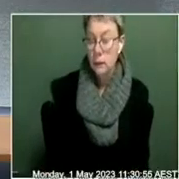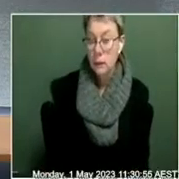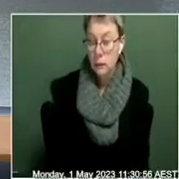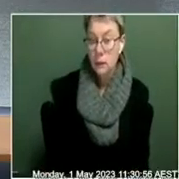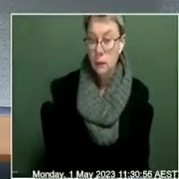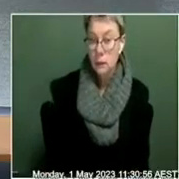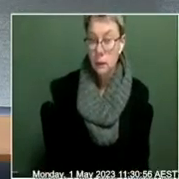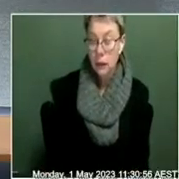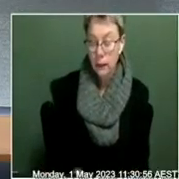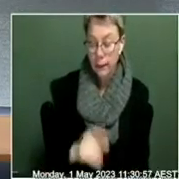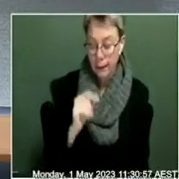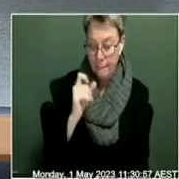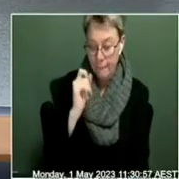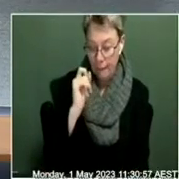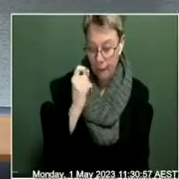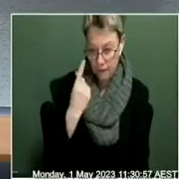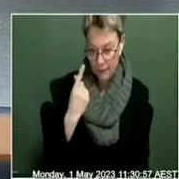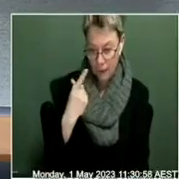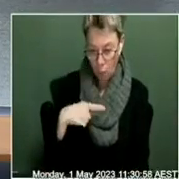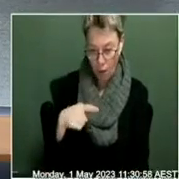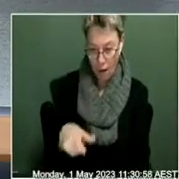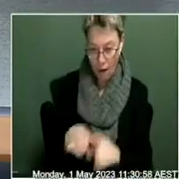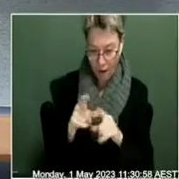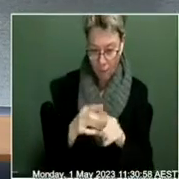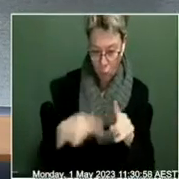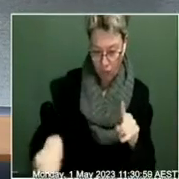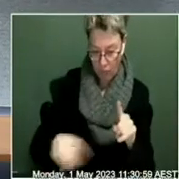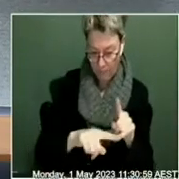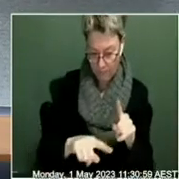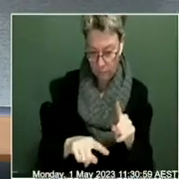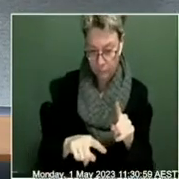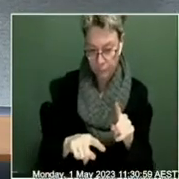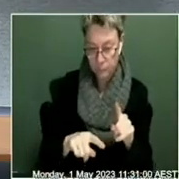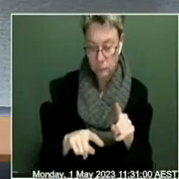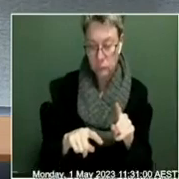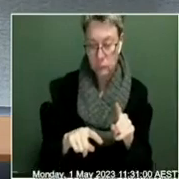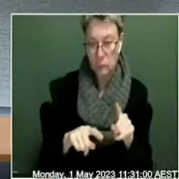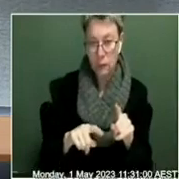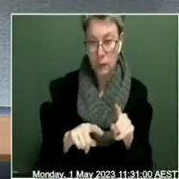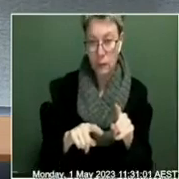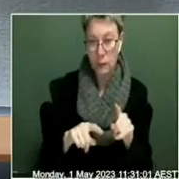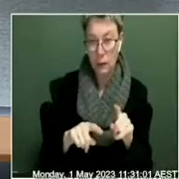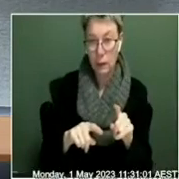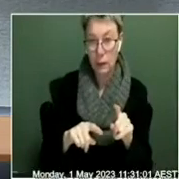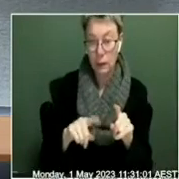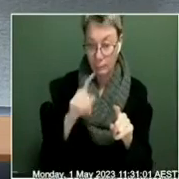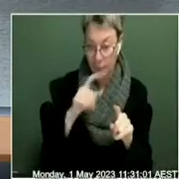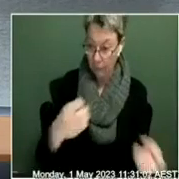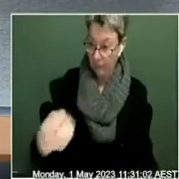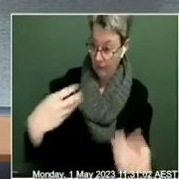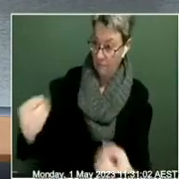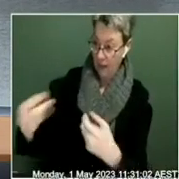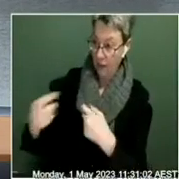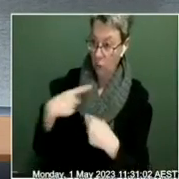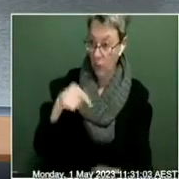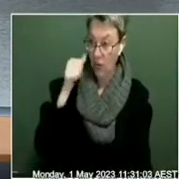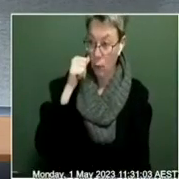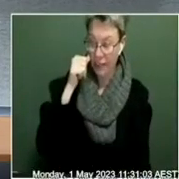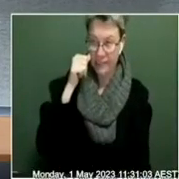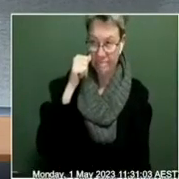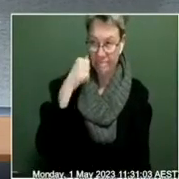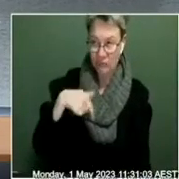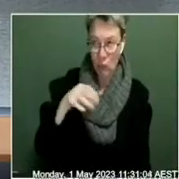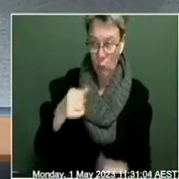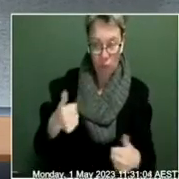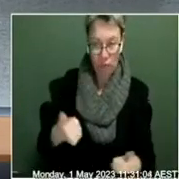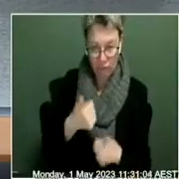that feedback and know that it's not good enough, is that we have, in the Department of Health, we have an Aboriginal Health and Wellbeing Partnership Forum